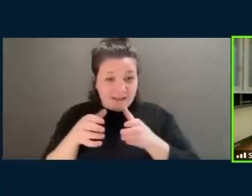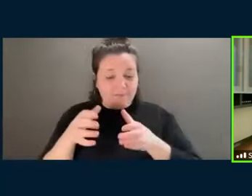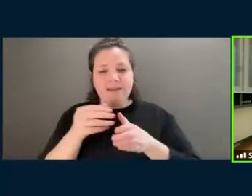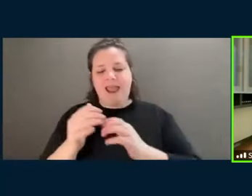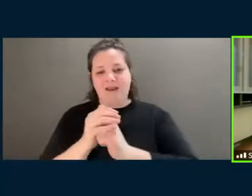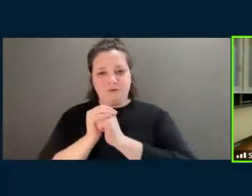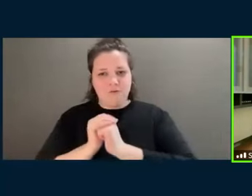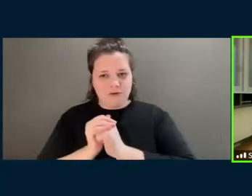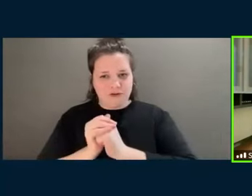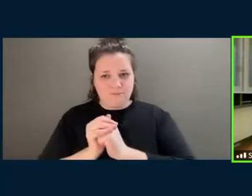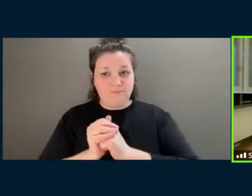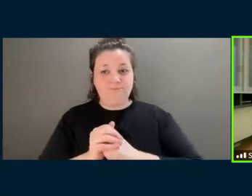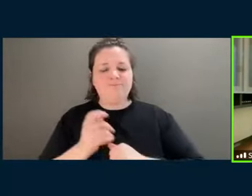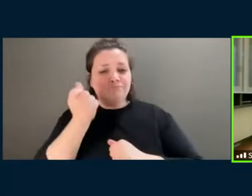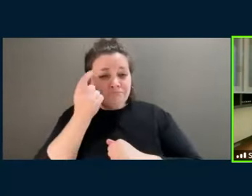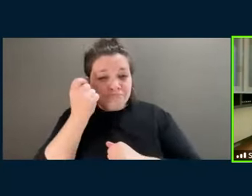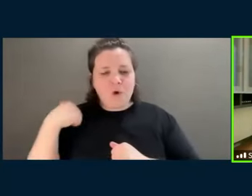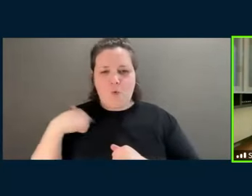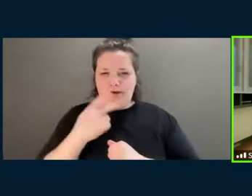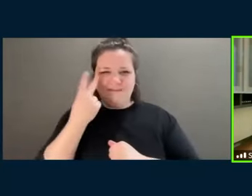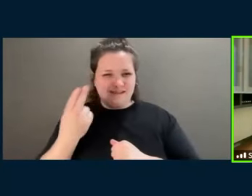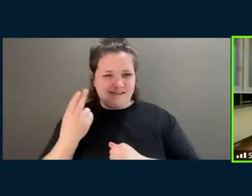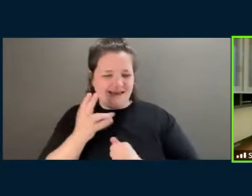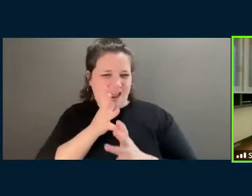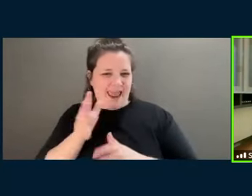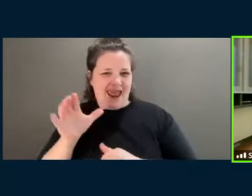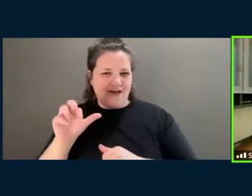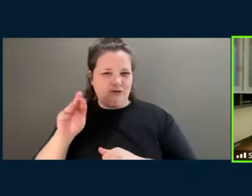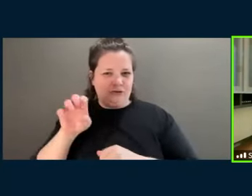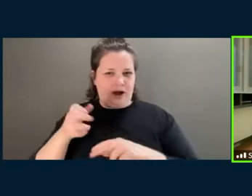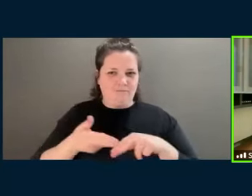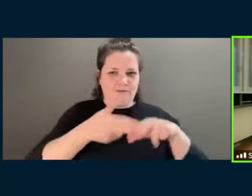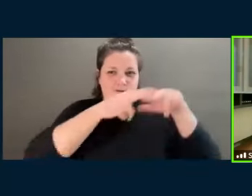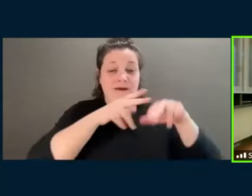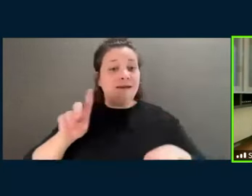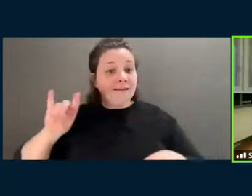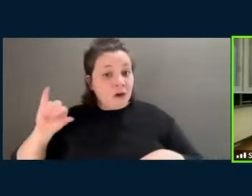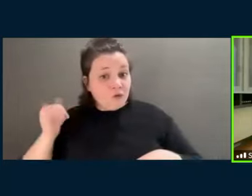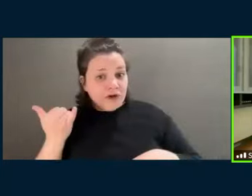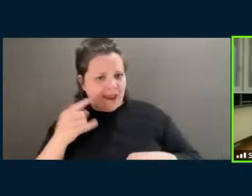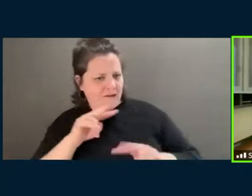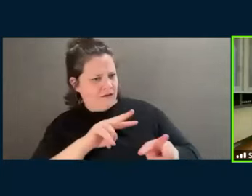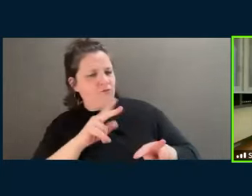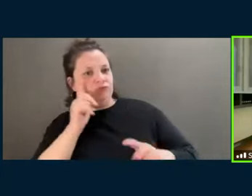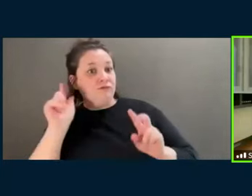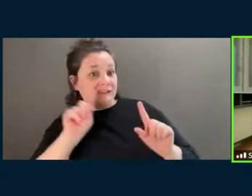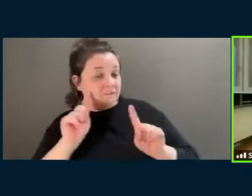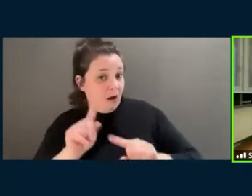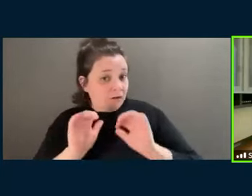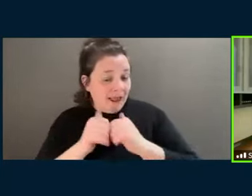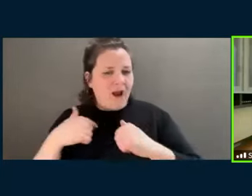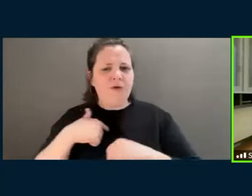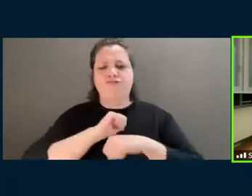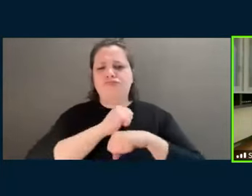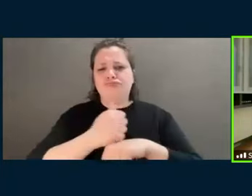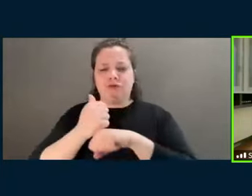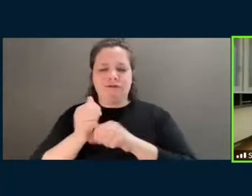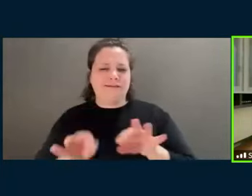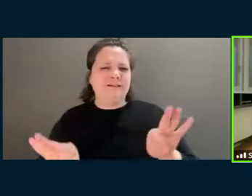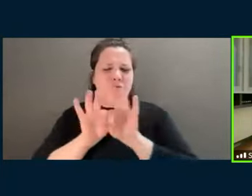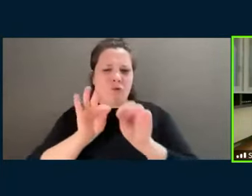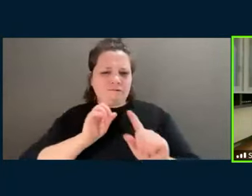in religious bias hate crimes, the Department of Justice has mobilized resources and expertise throughout the department. We've established crucial